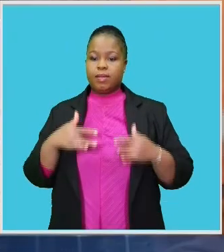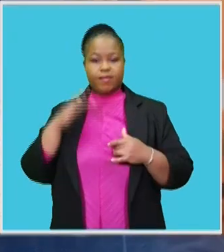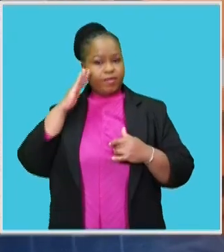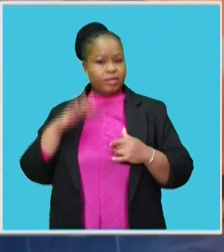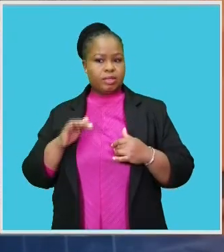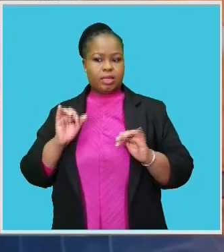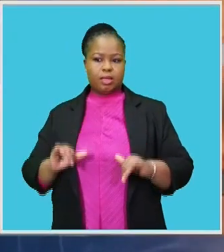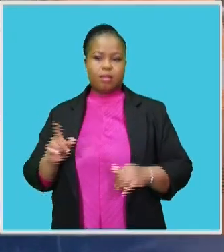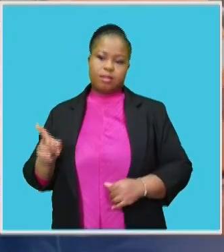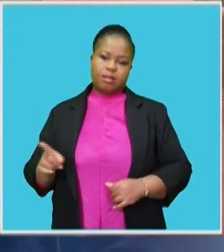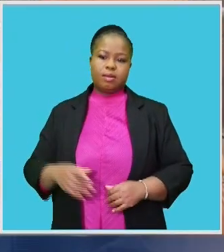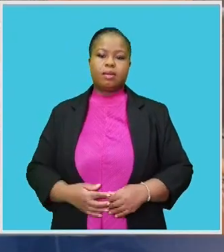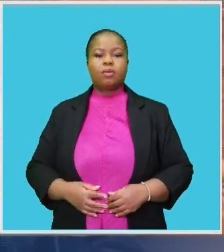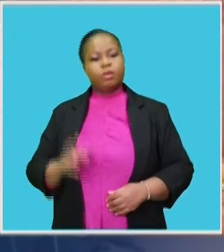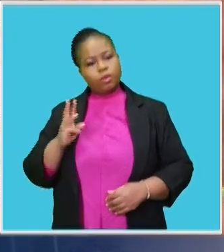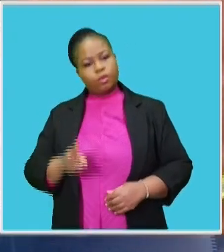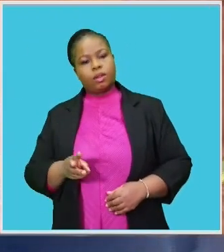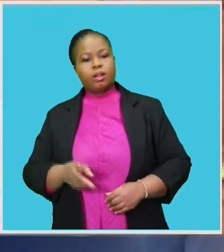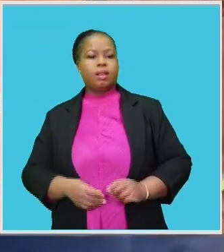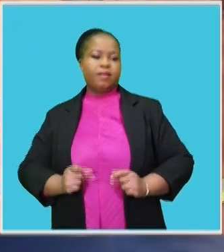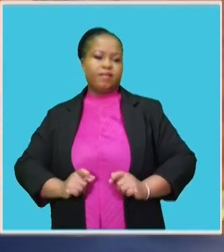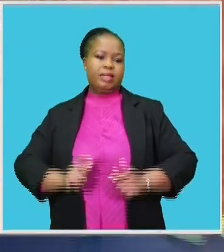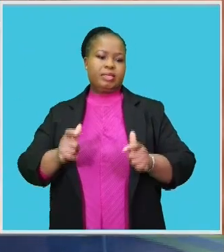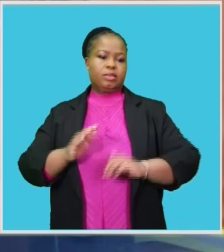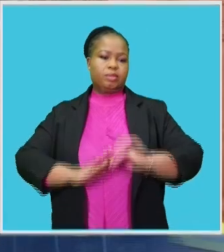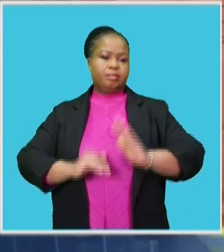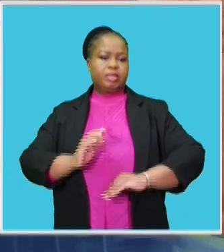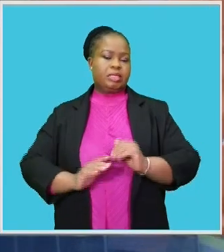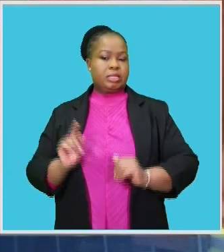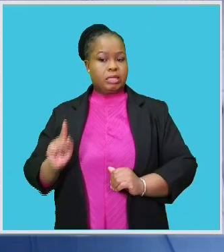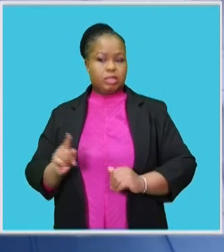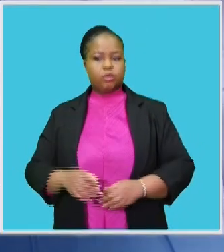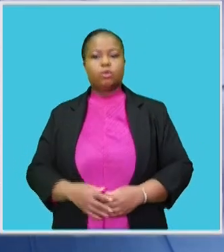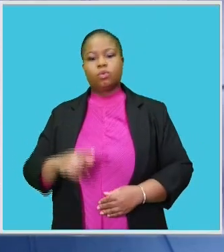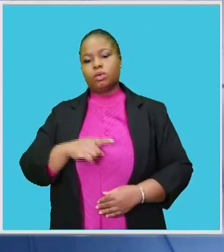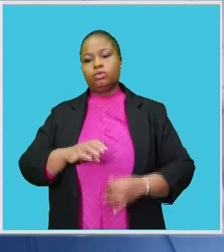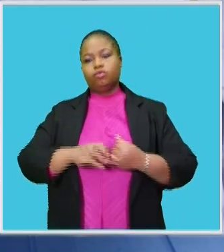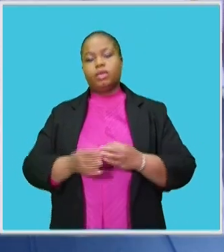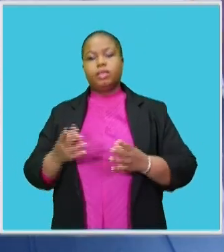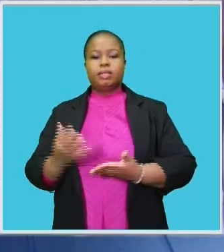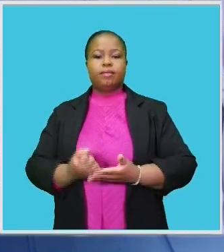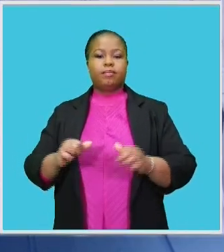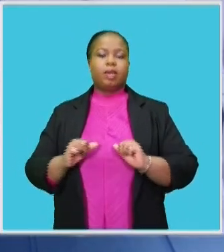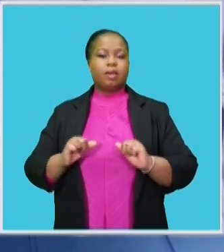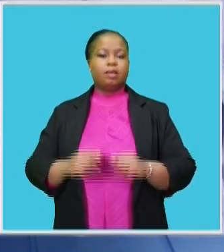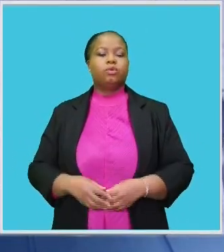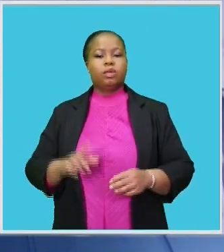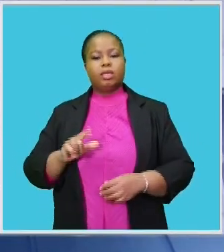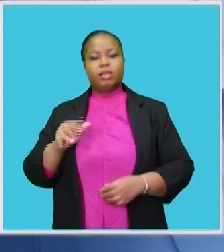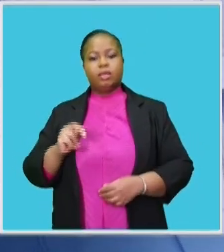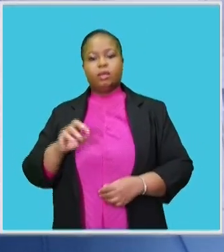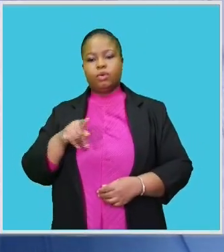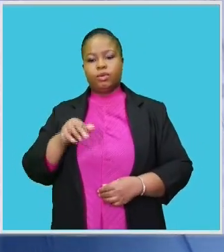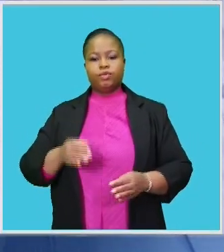the opportunity to act much faster on this building as part of restoration of Lillian Ngoyi Road, and we are